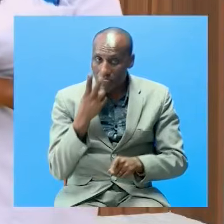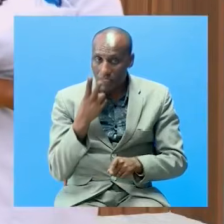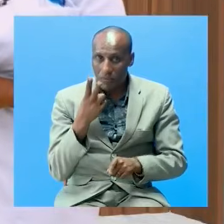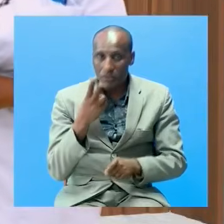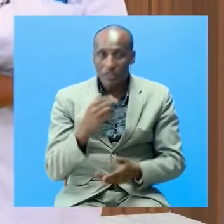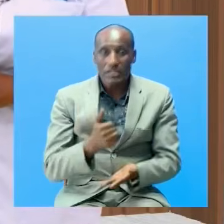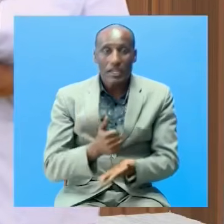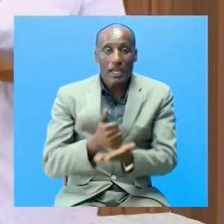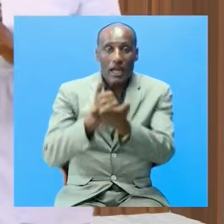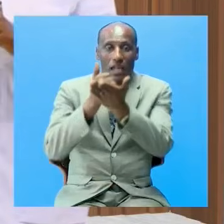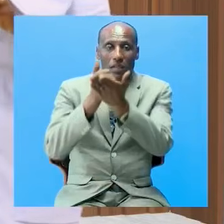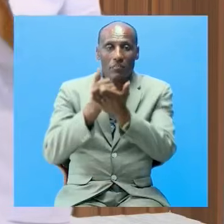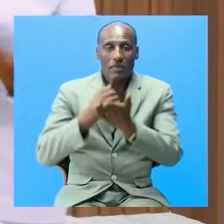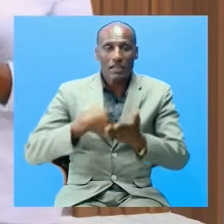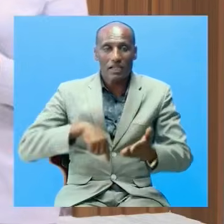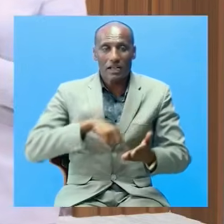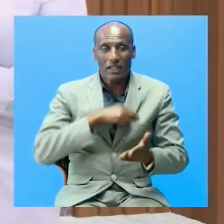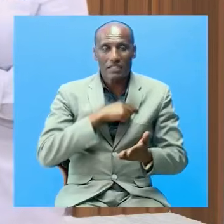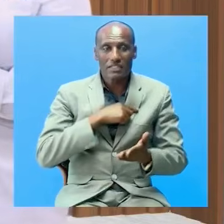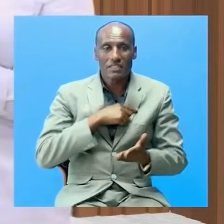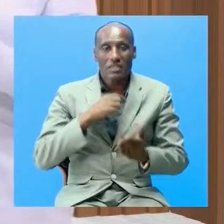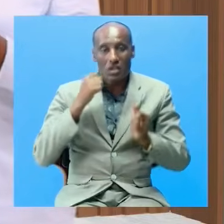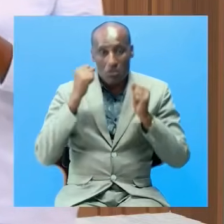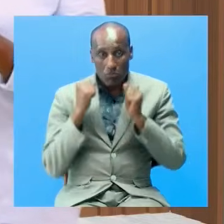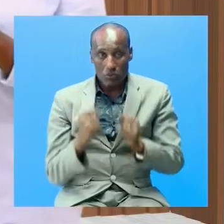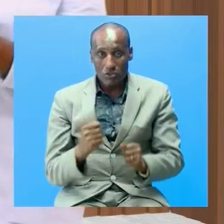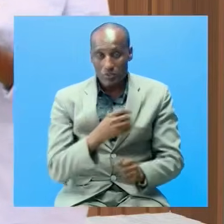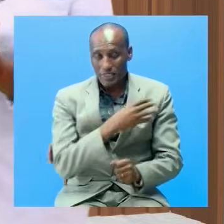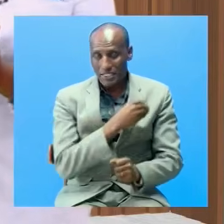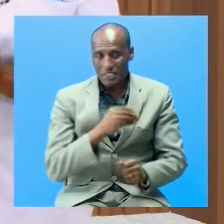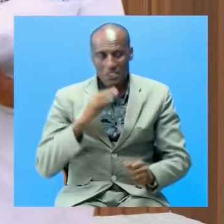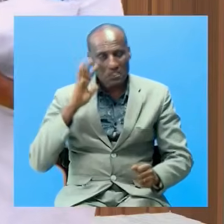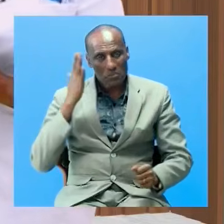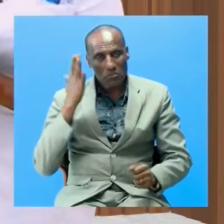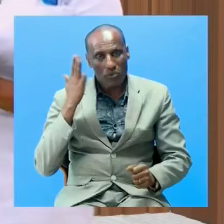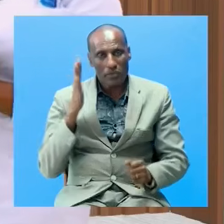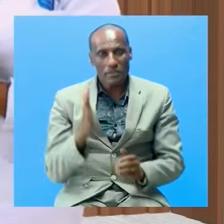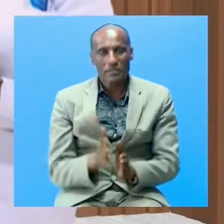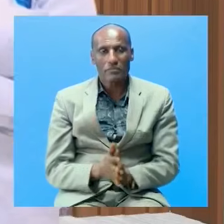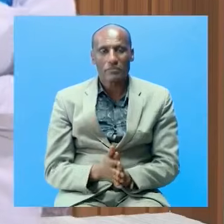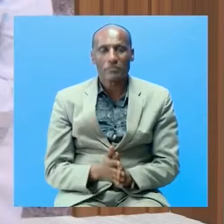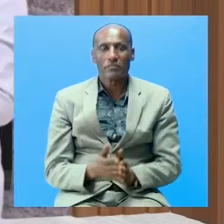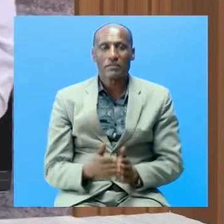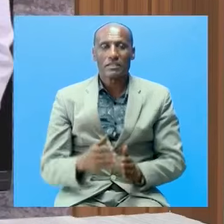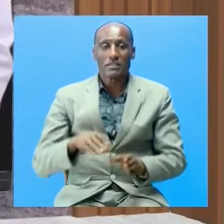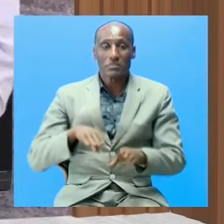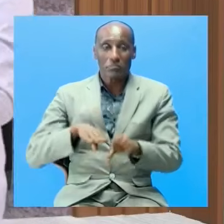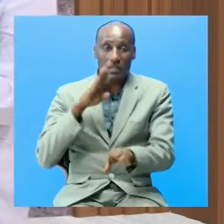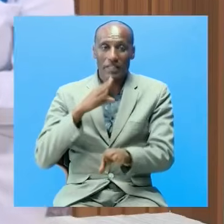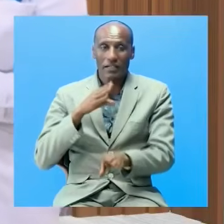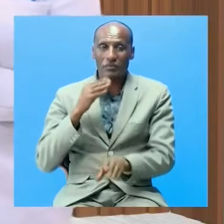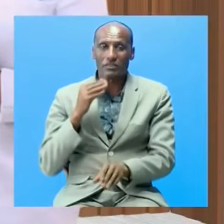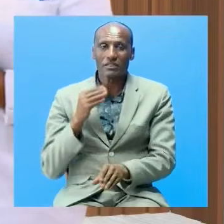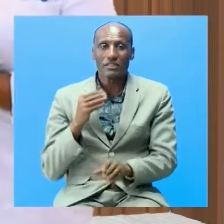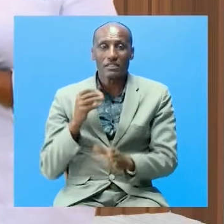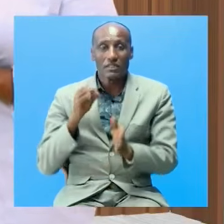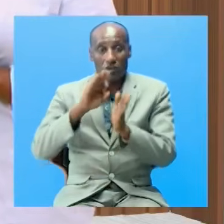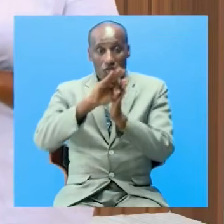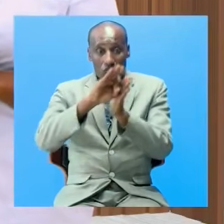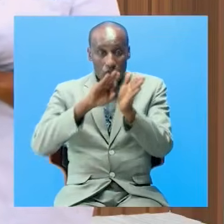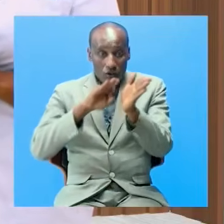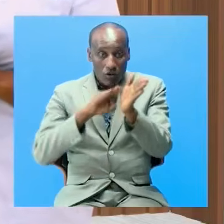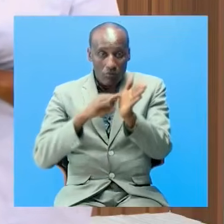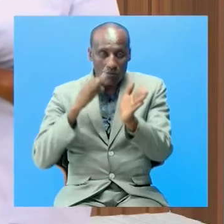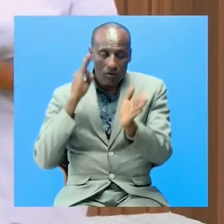tell you first? Today we are going to focus on those that can help us to express what? Possibility and